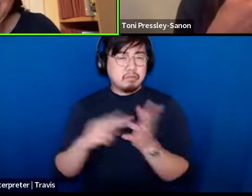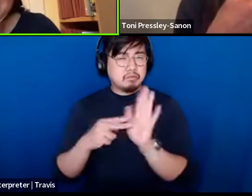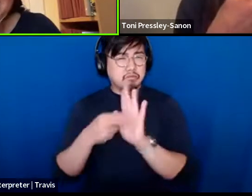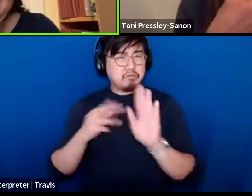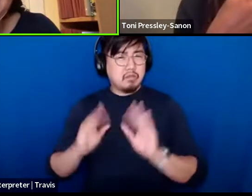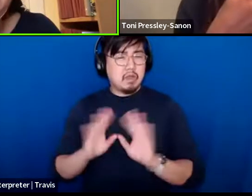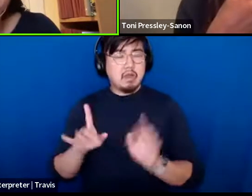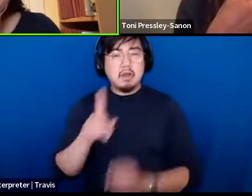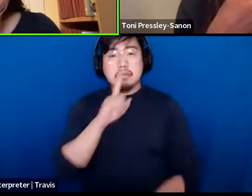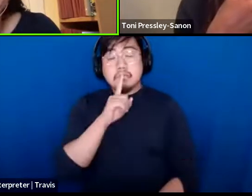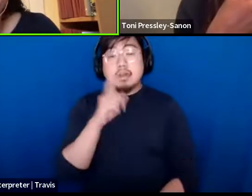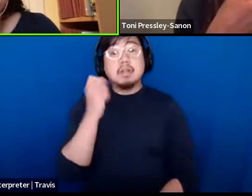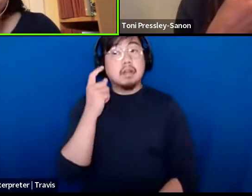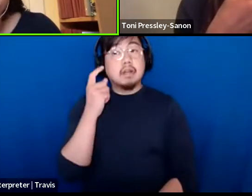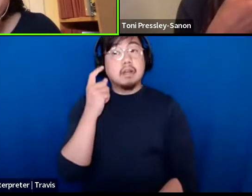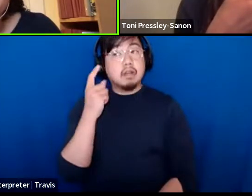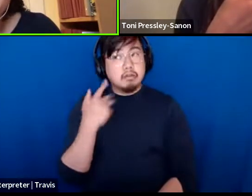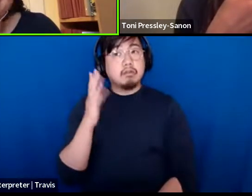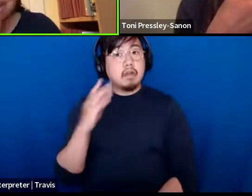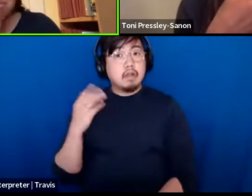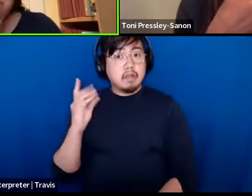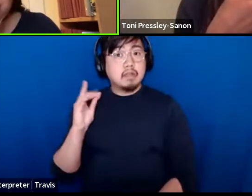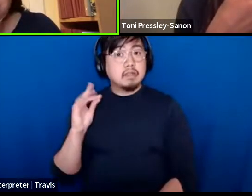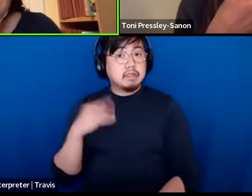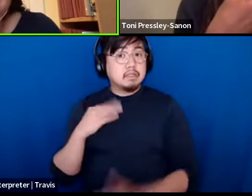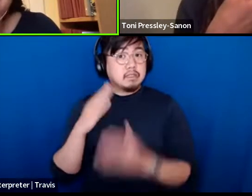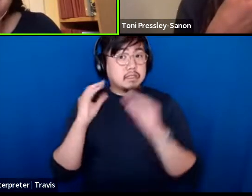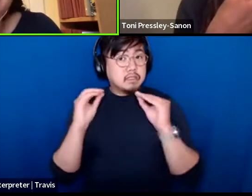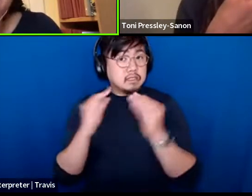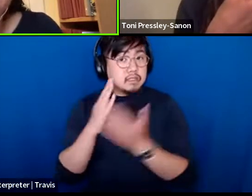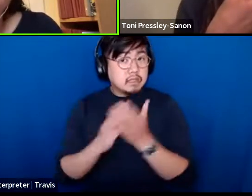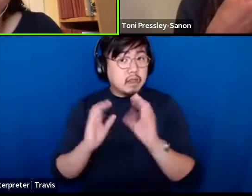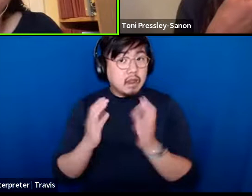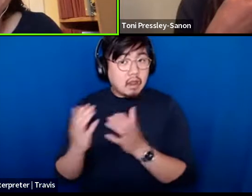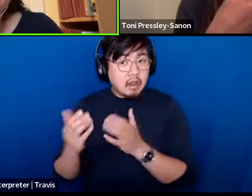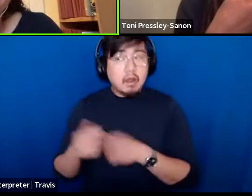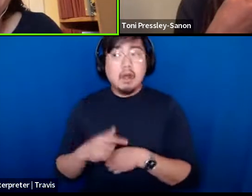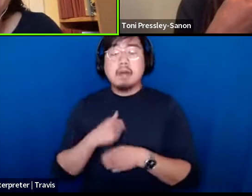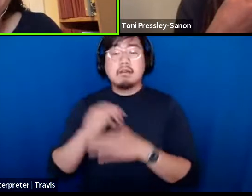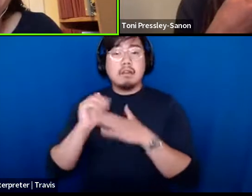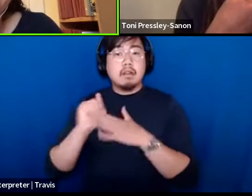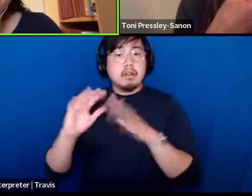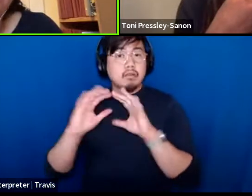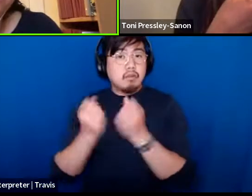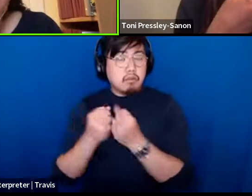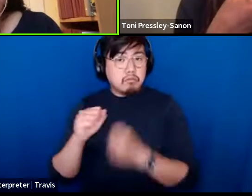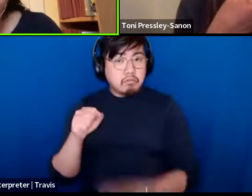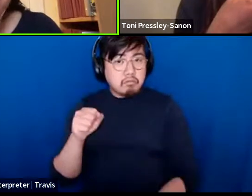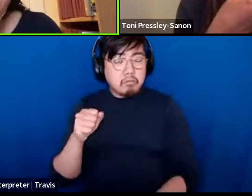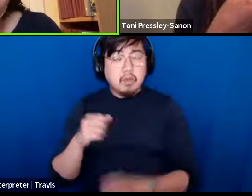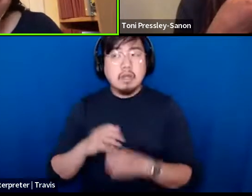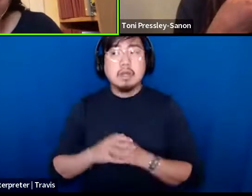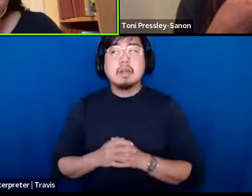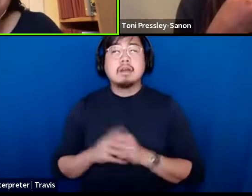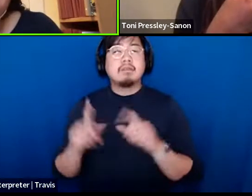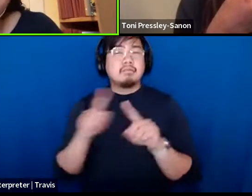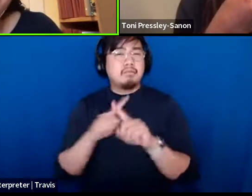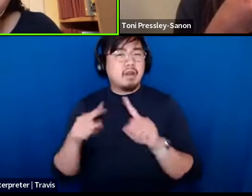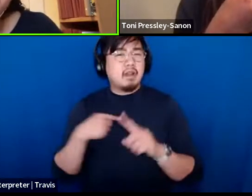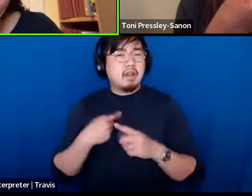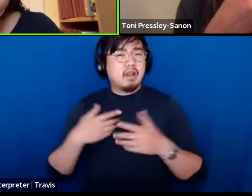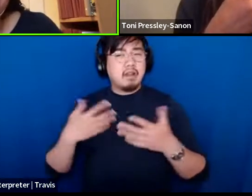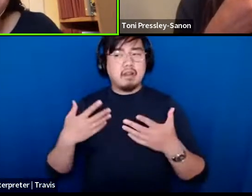some classes. I have a deep practice. I lead workshops. But I I have not been